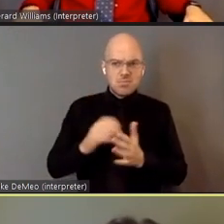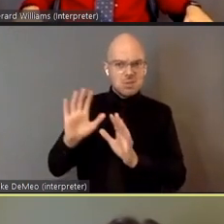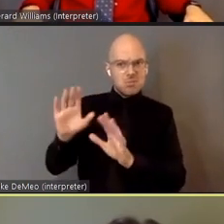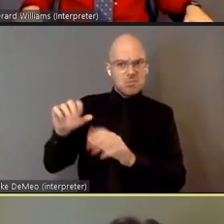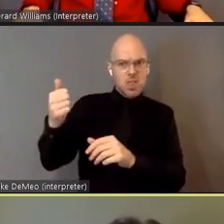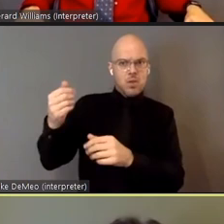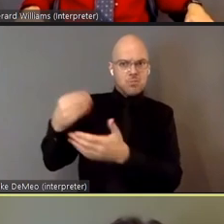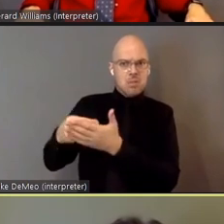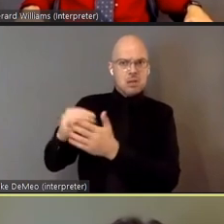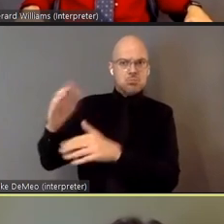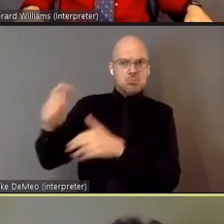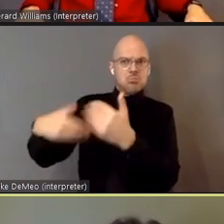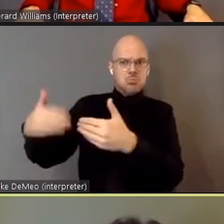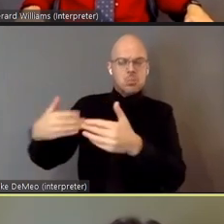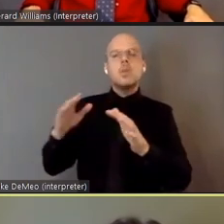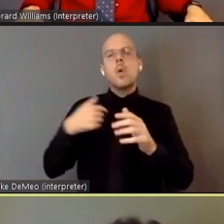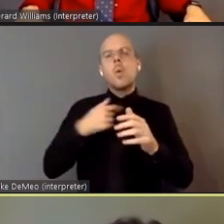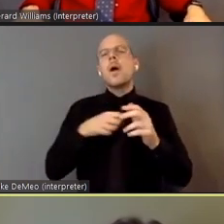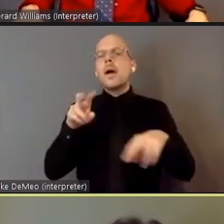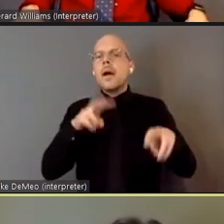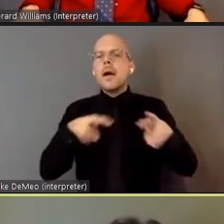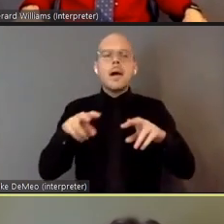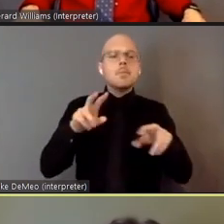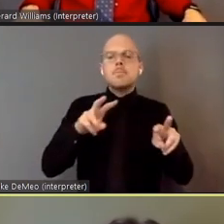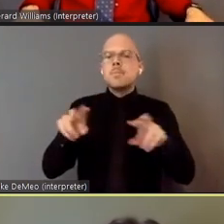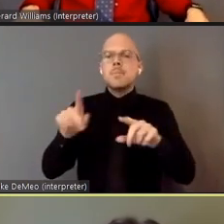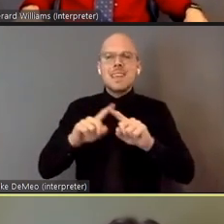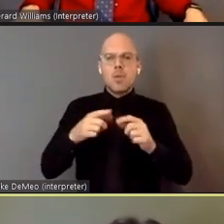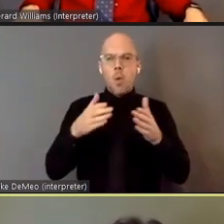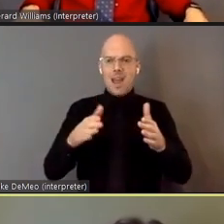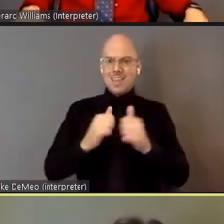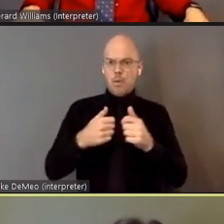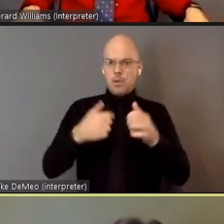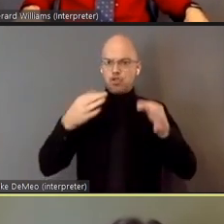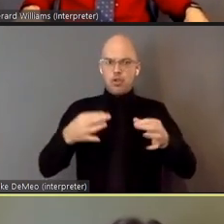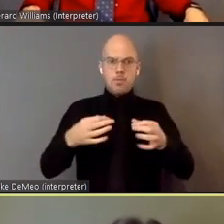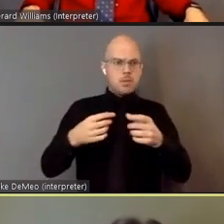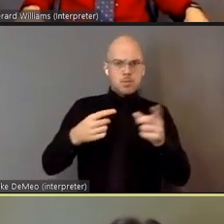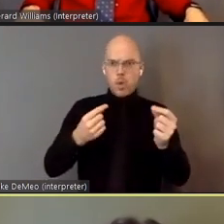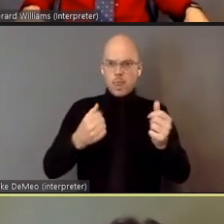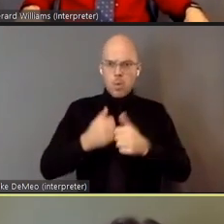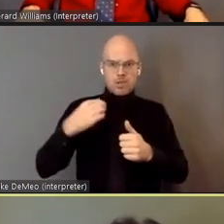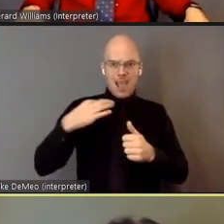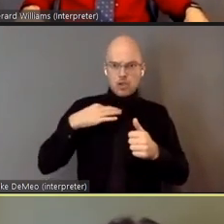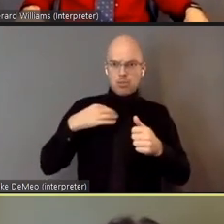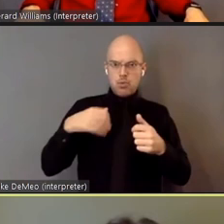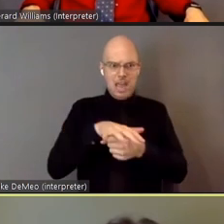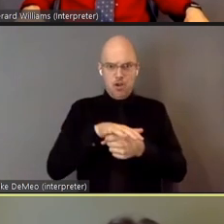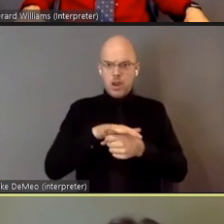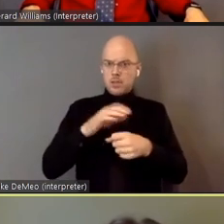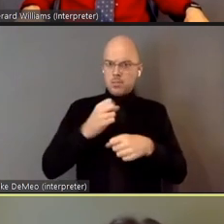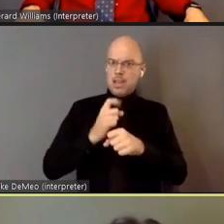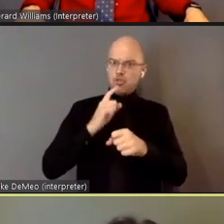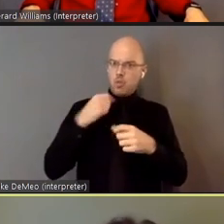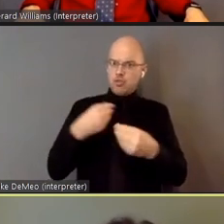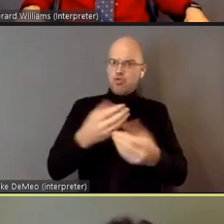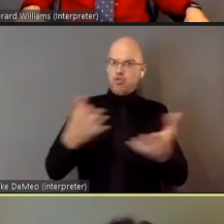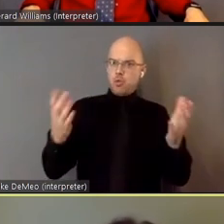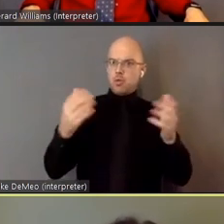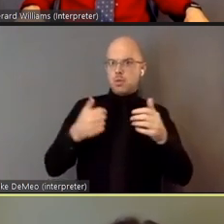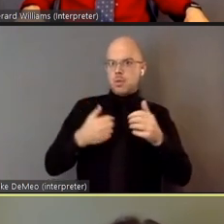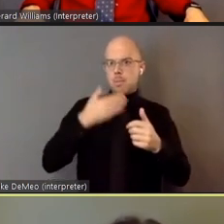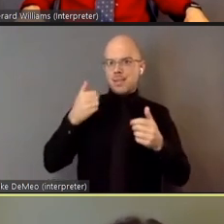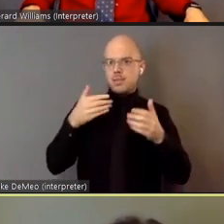ways to determine eligibility to make sure that this funding is distributed in the most efficient way. And then we're also weighing and